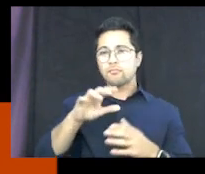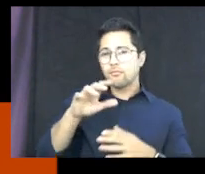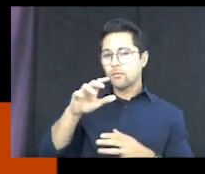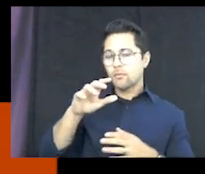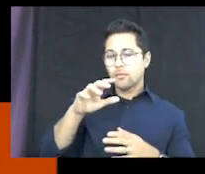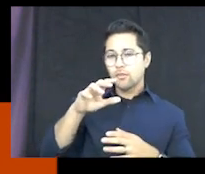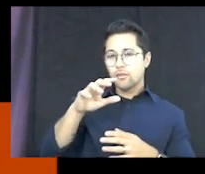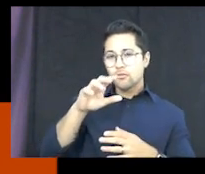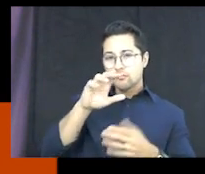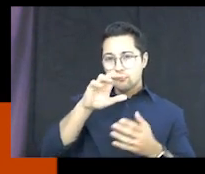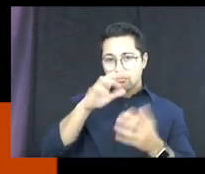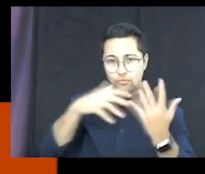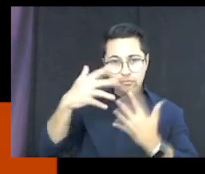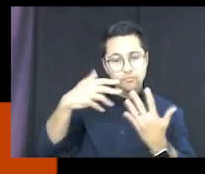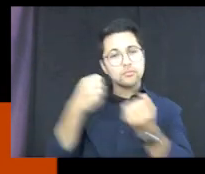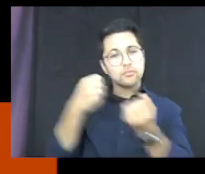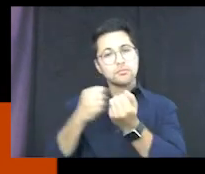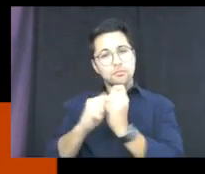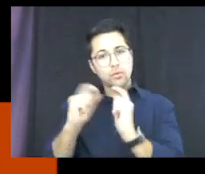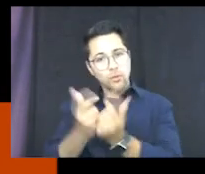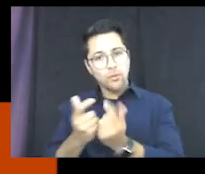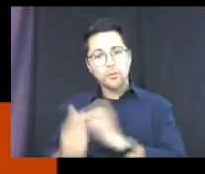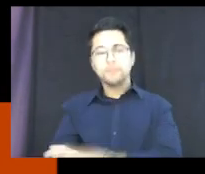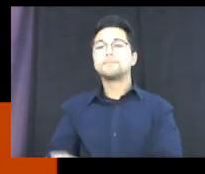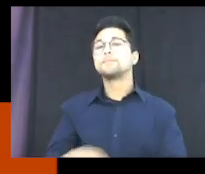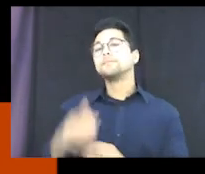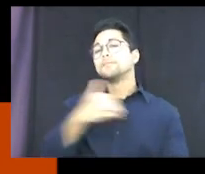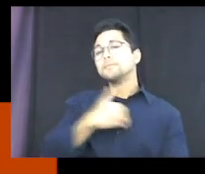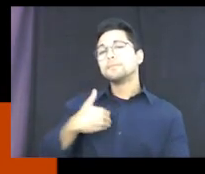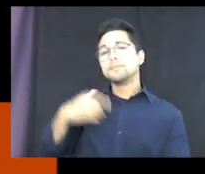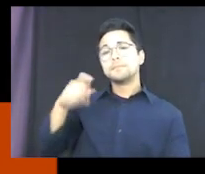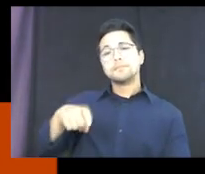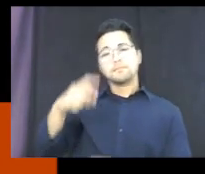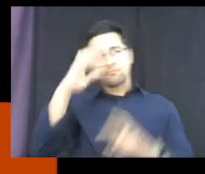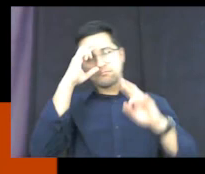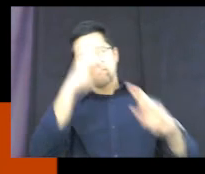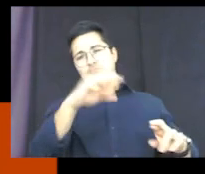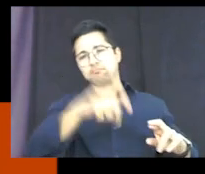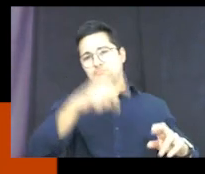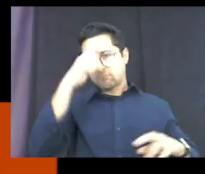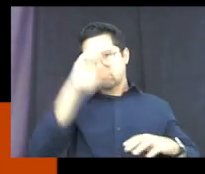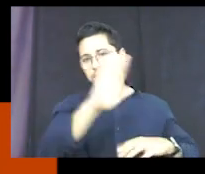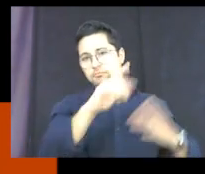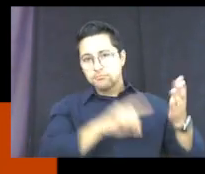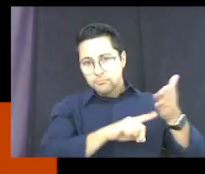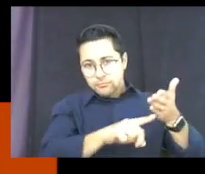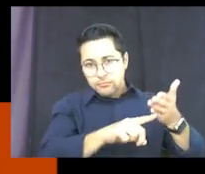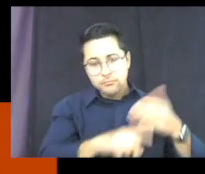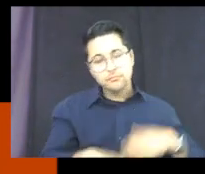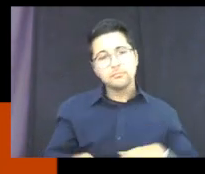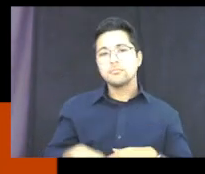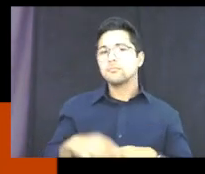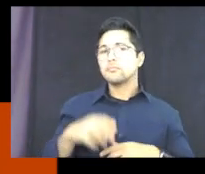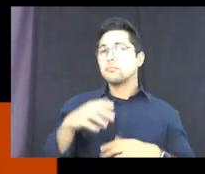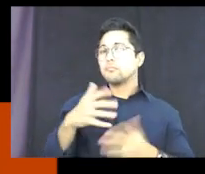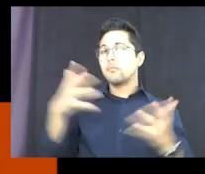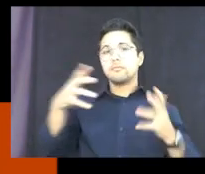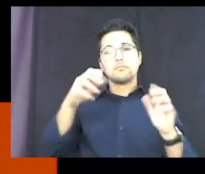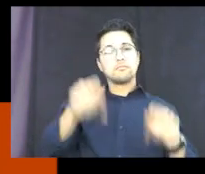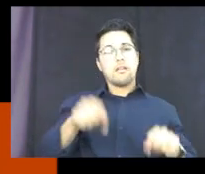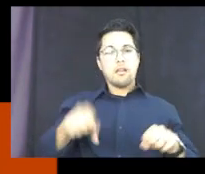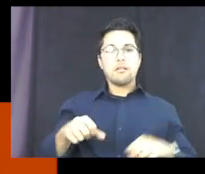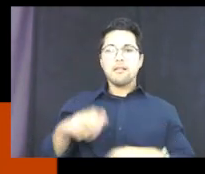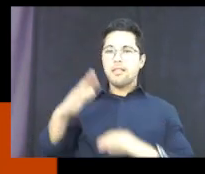autistic individuals. Groups should respect the needs of their minorities as much as possible, rather than